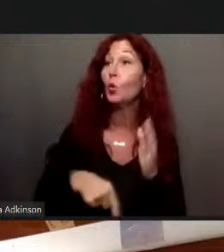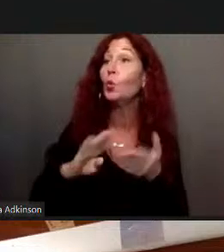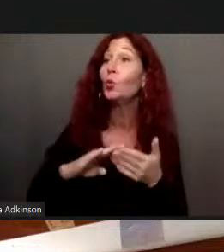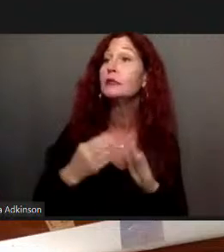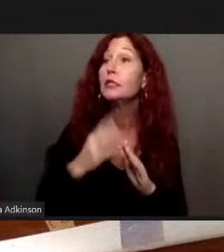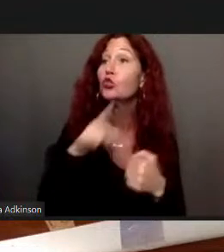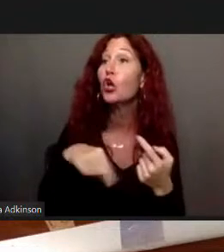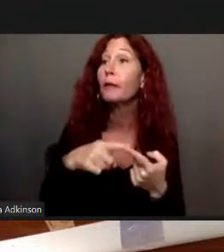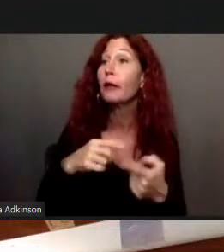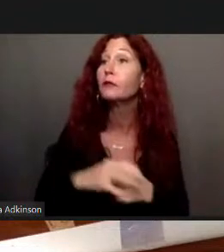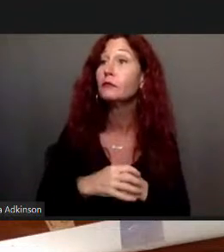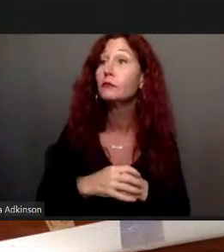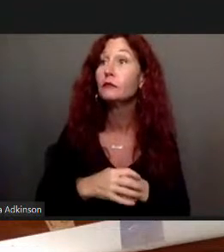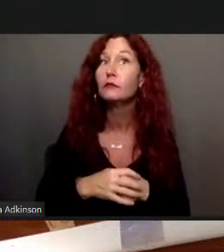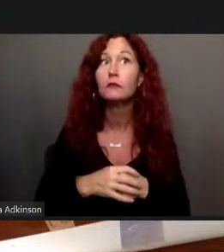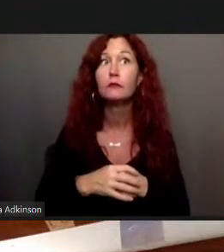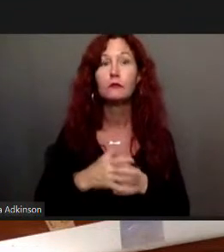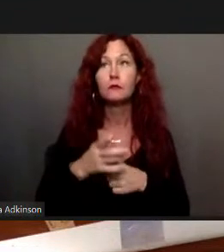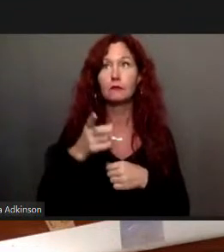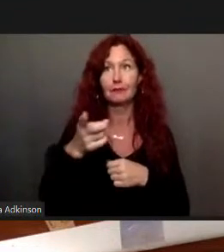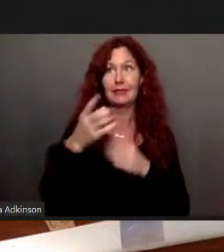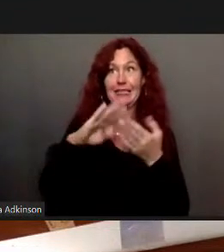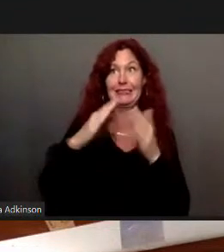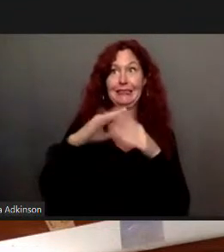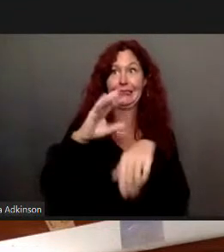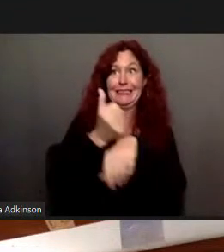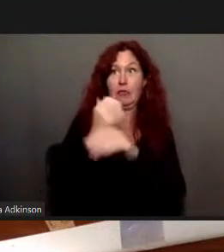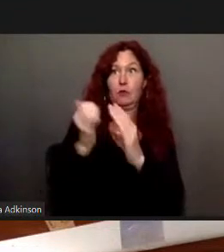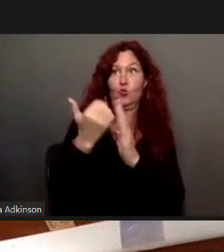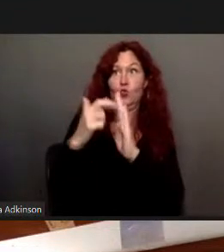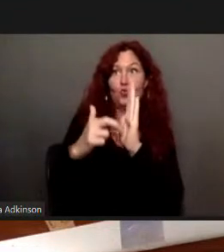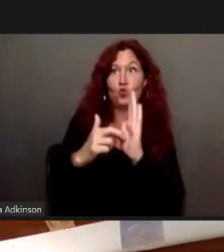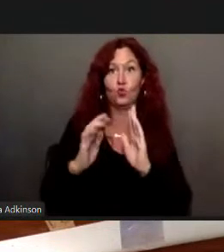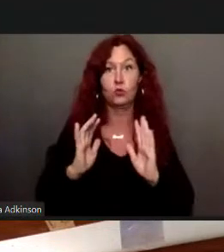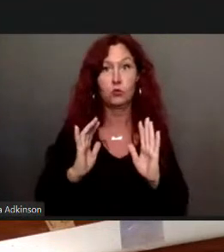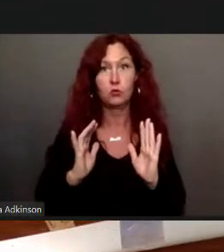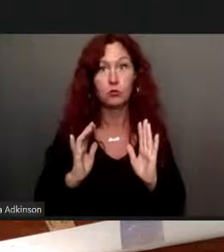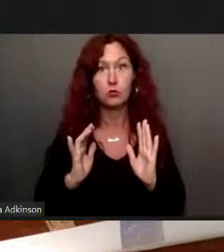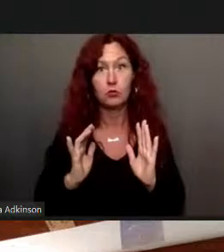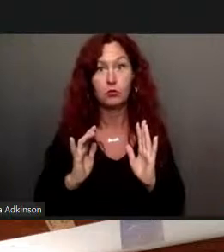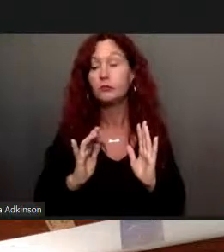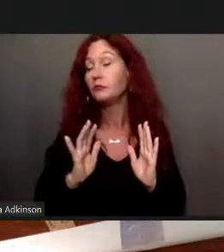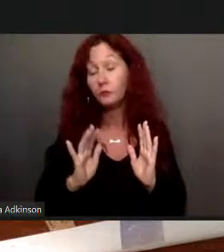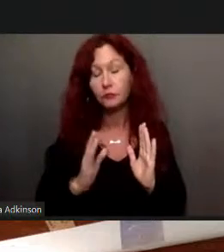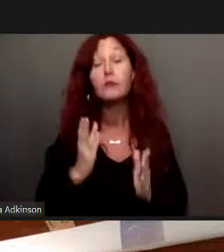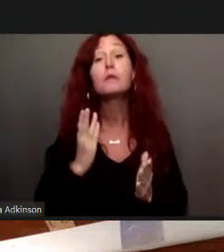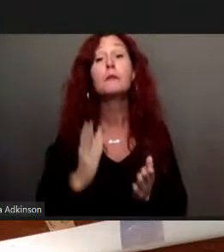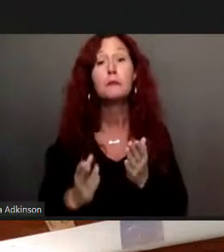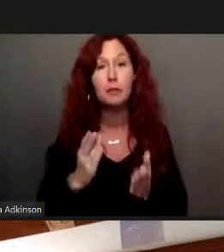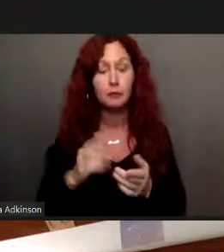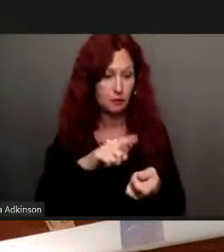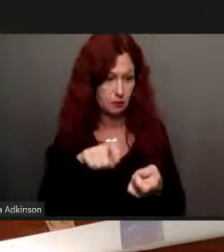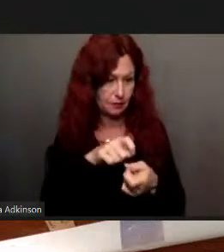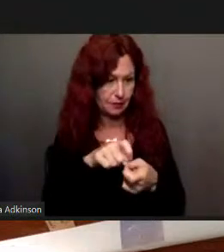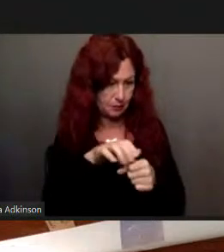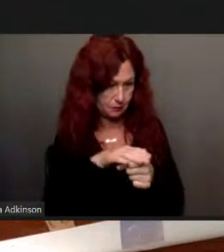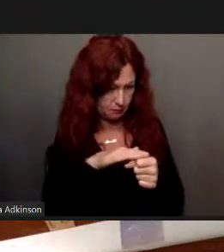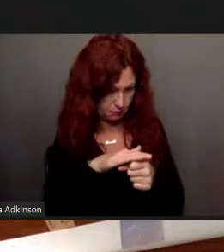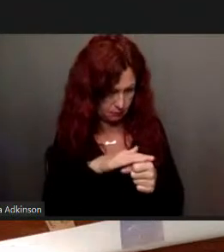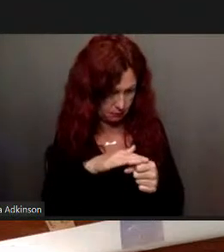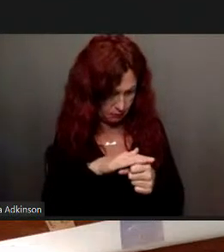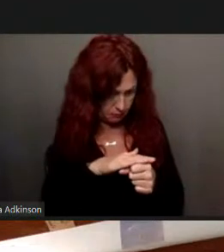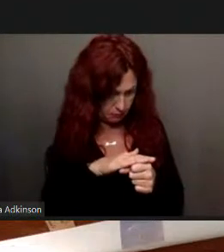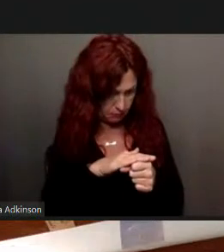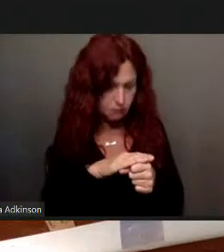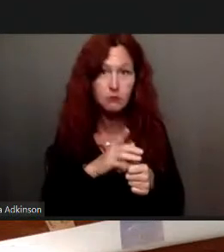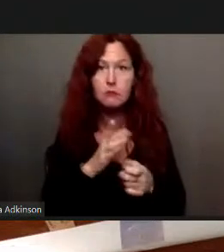The ones that are putting up this the rule. Look, it may be that in those cities and in certain areas of those cities where you have a